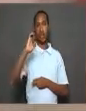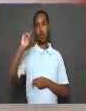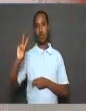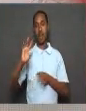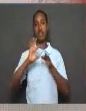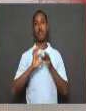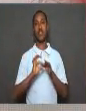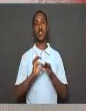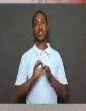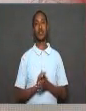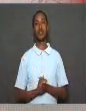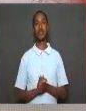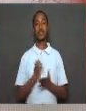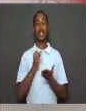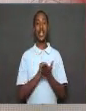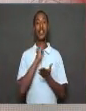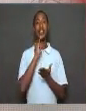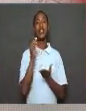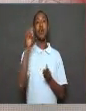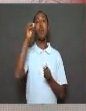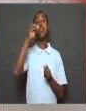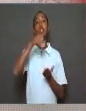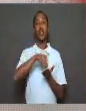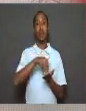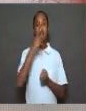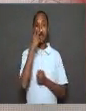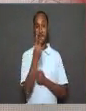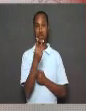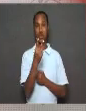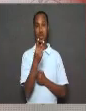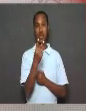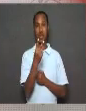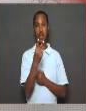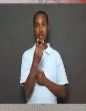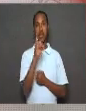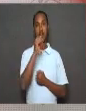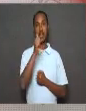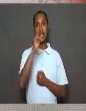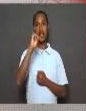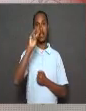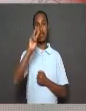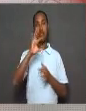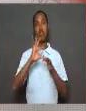bond. It is also referred to as a dative bond.